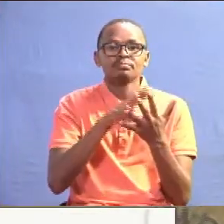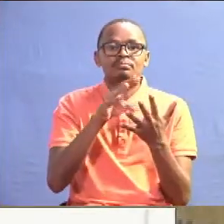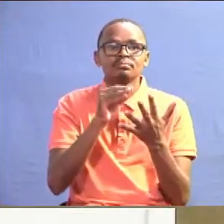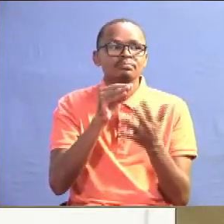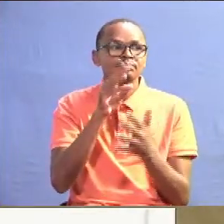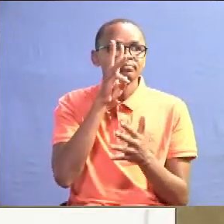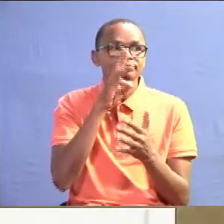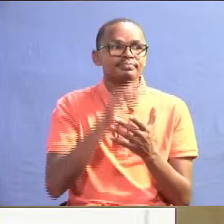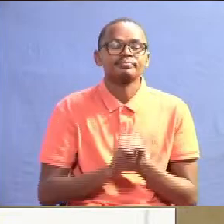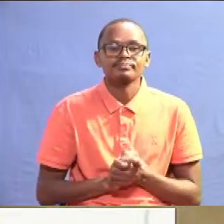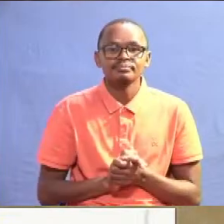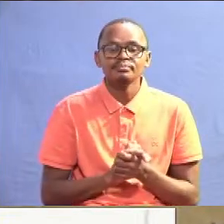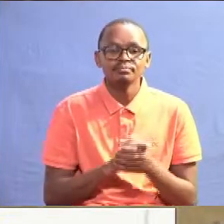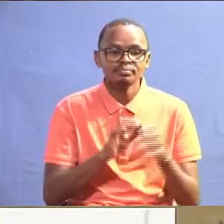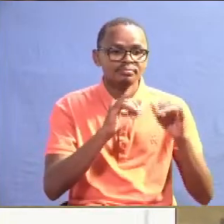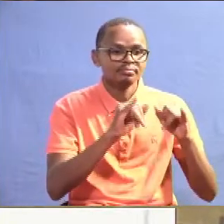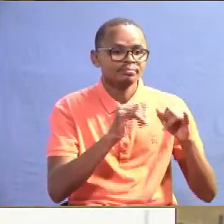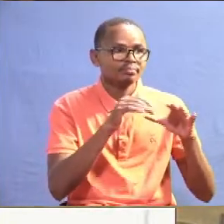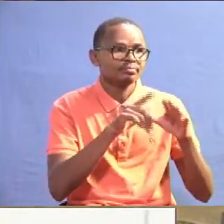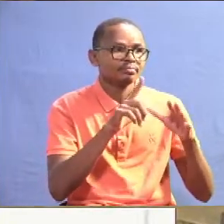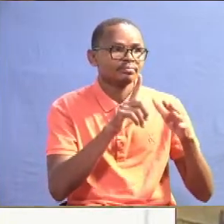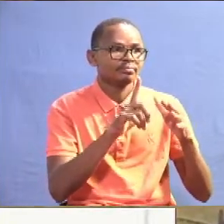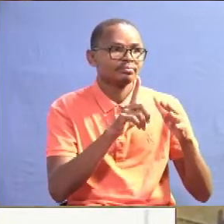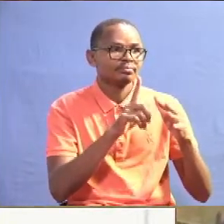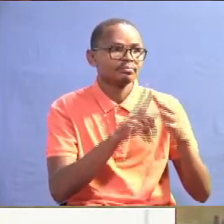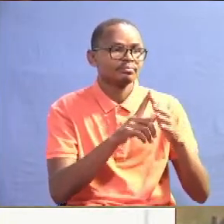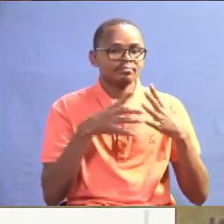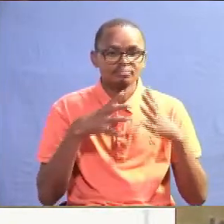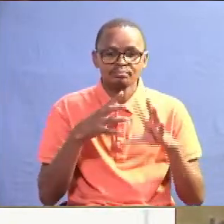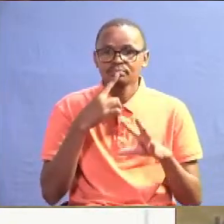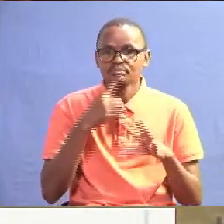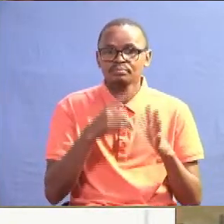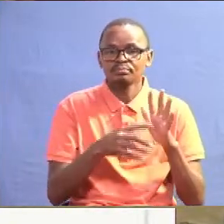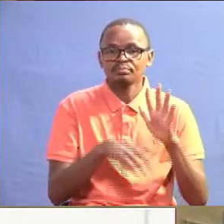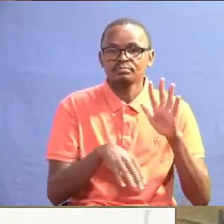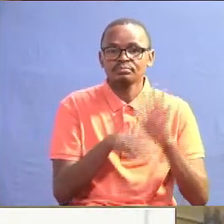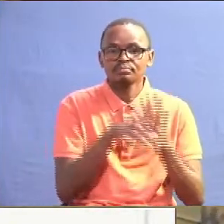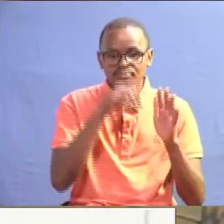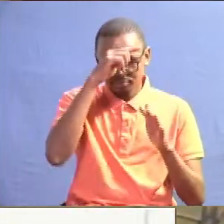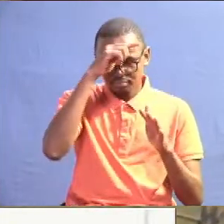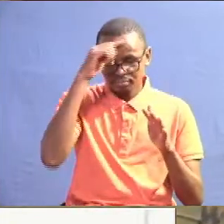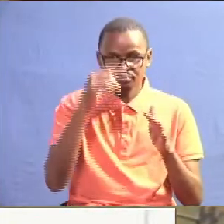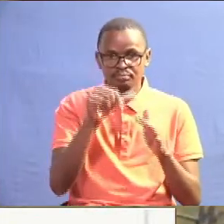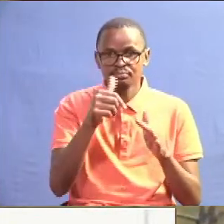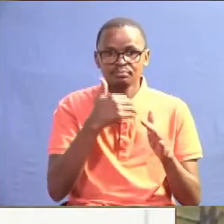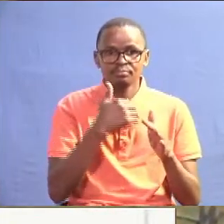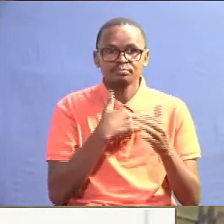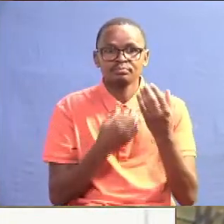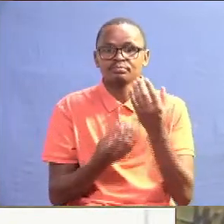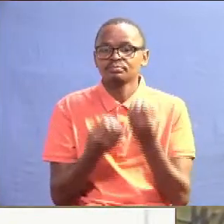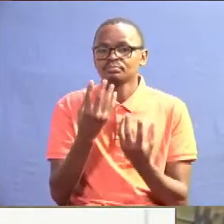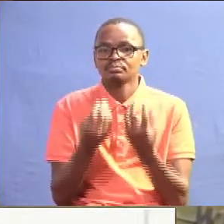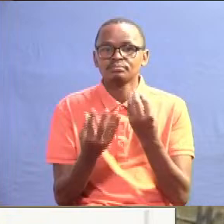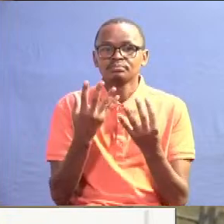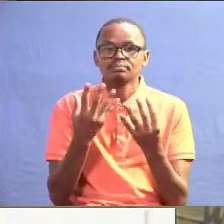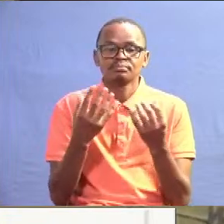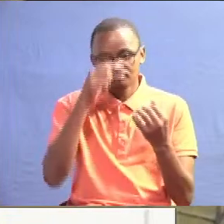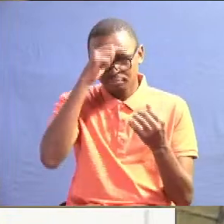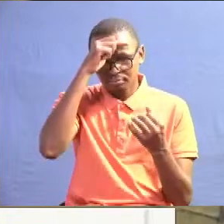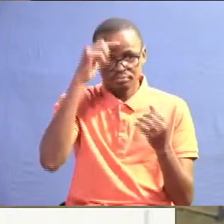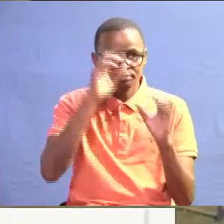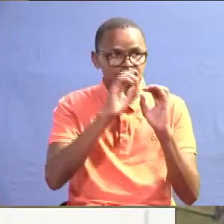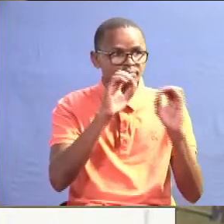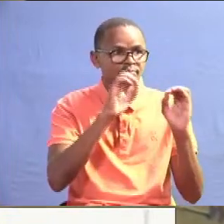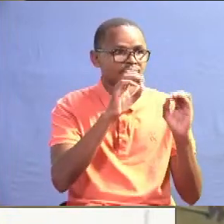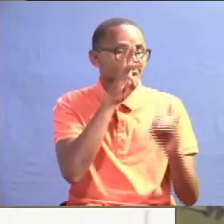Gari limekuja likakaa hapa, lenyewe likaanza kuteketea. Wakaambiwa waondoke kwa sababu hata wenyewe wangechomekea hapa. Gari linachomeka kwa sababu